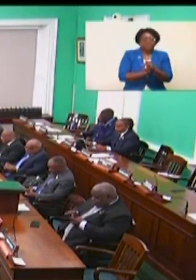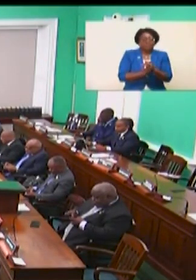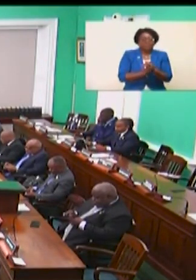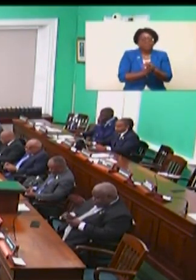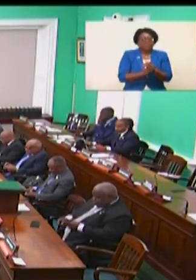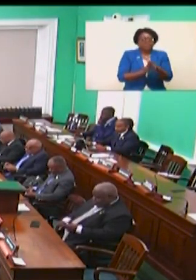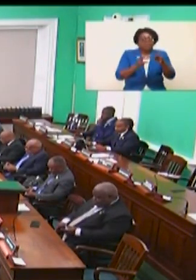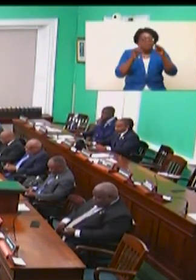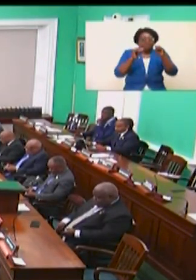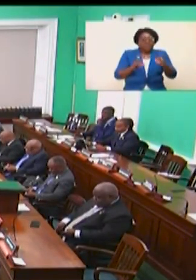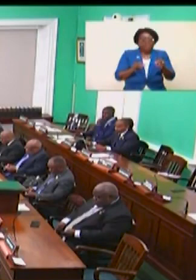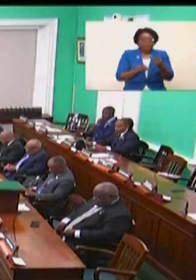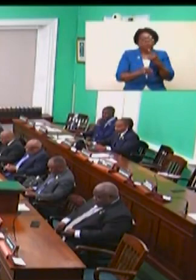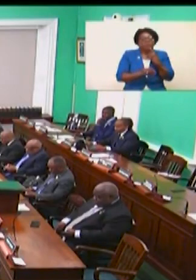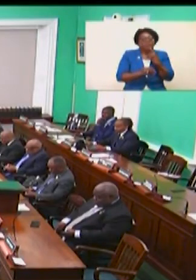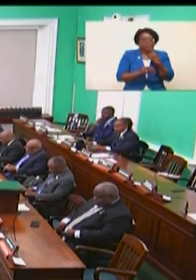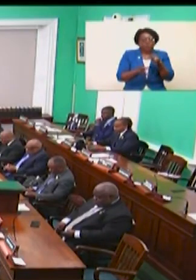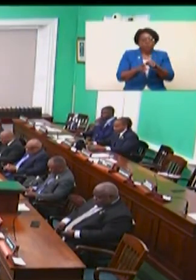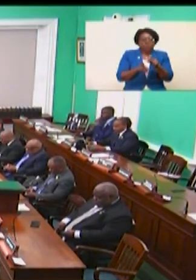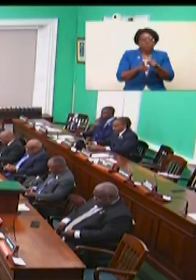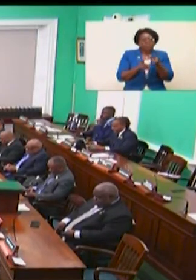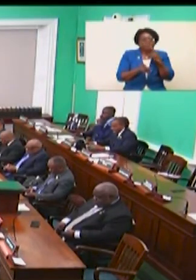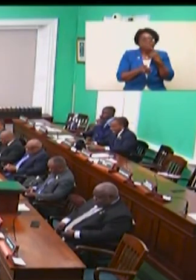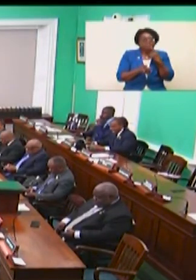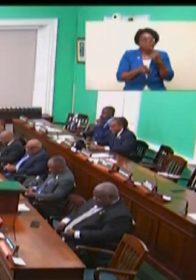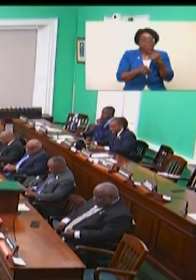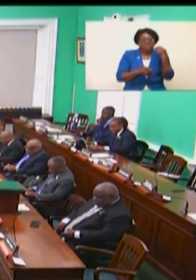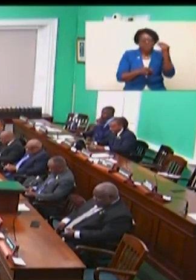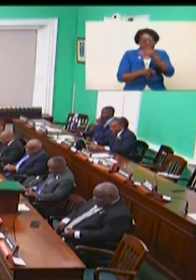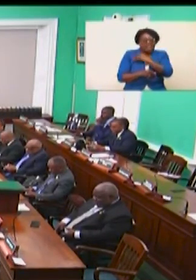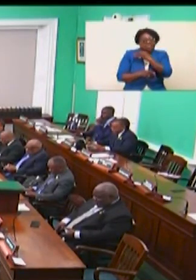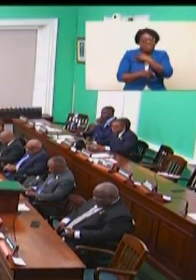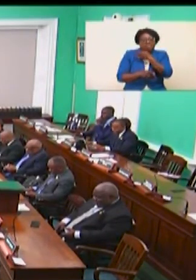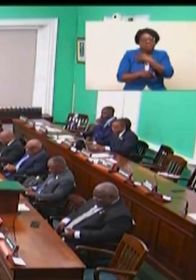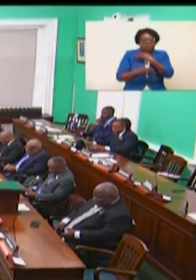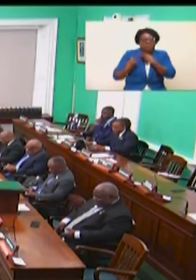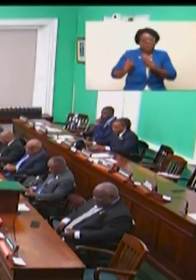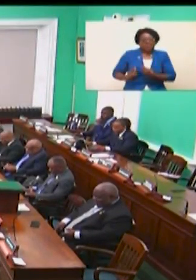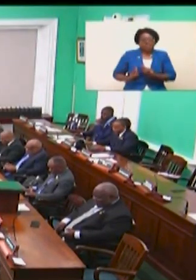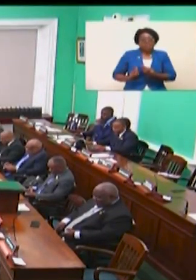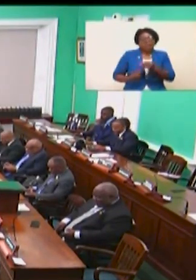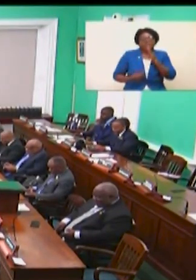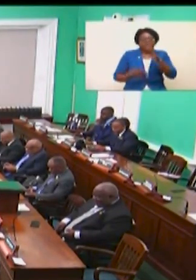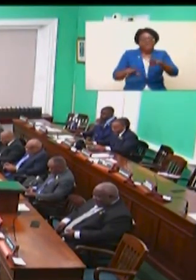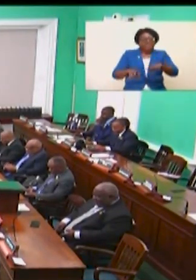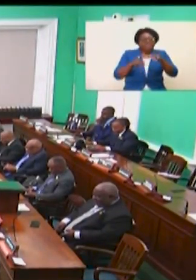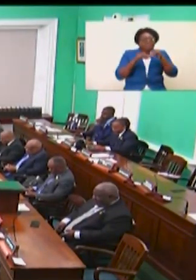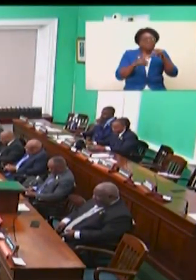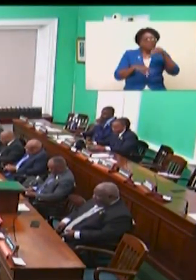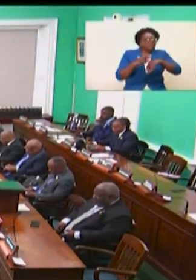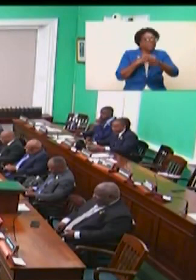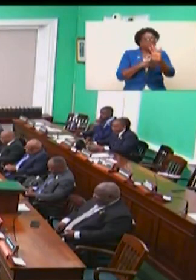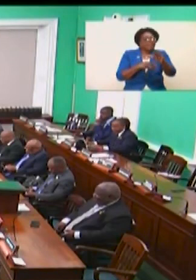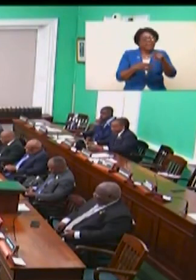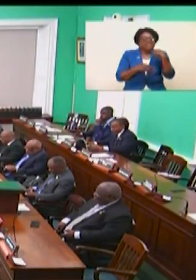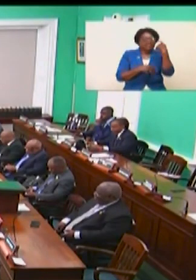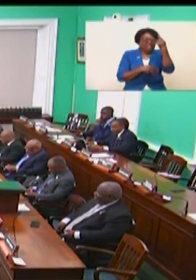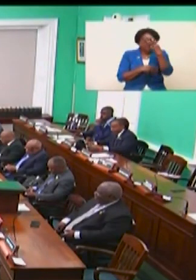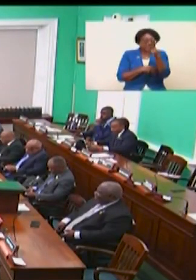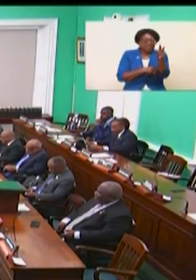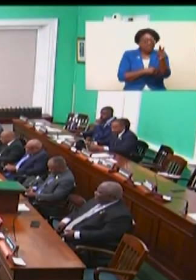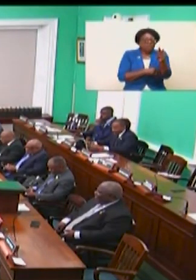May the words of my mouth and the meditation of my heart be acceptable in thy sight, O